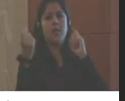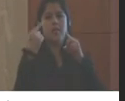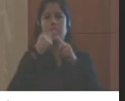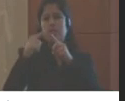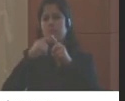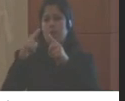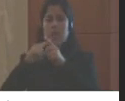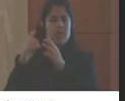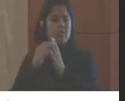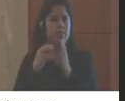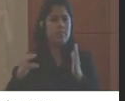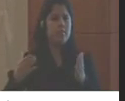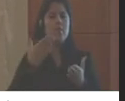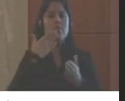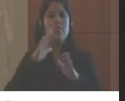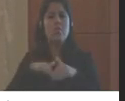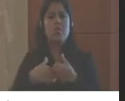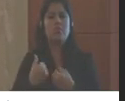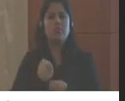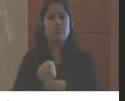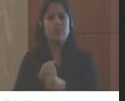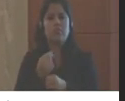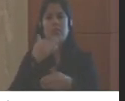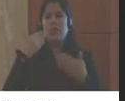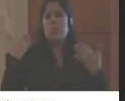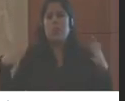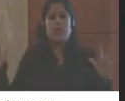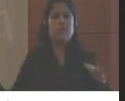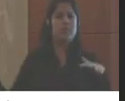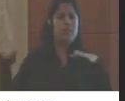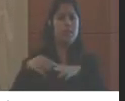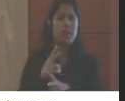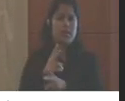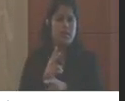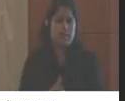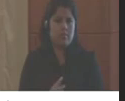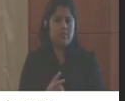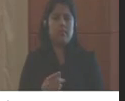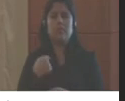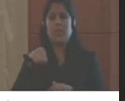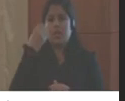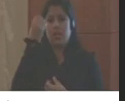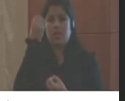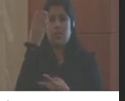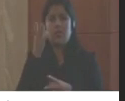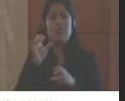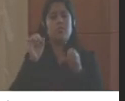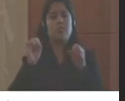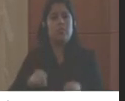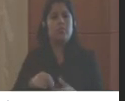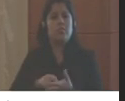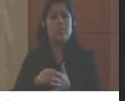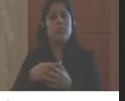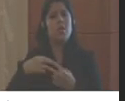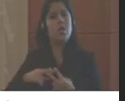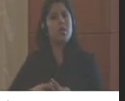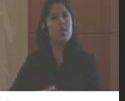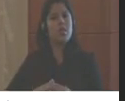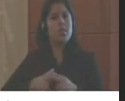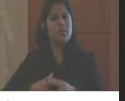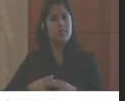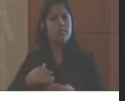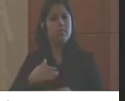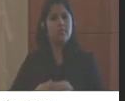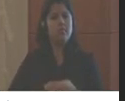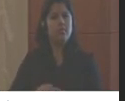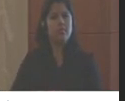permanently monitor the issue to detect any change in the characteristics of the behavior of any phenomenon. With this information, we